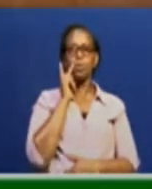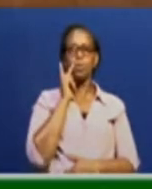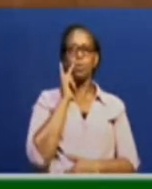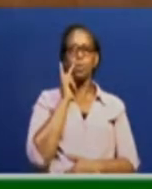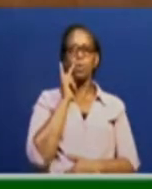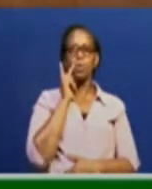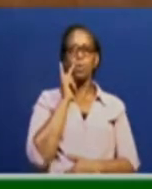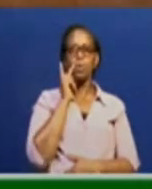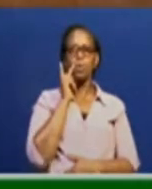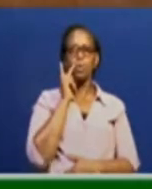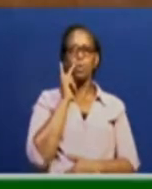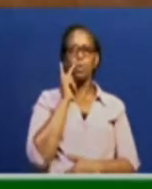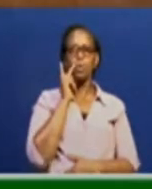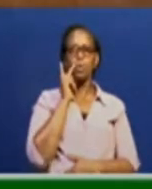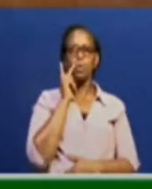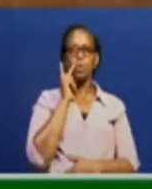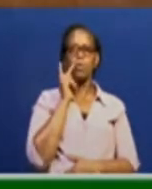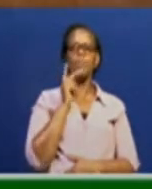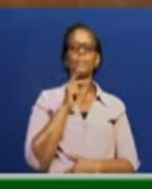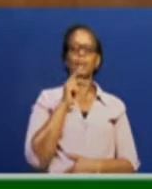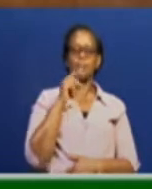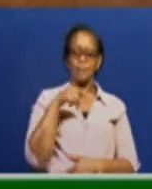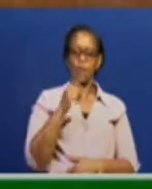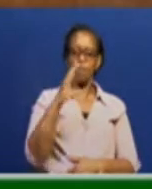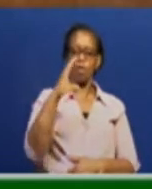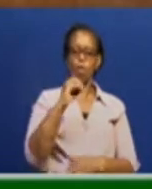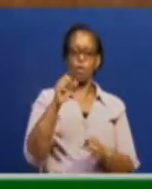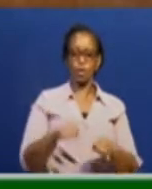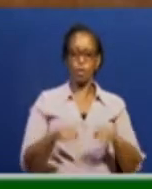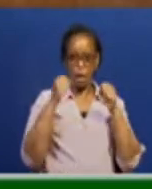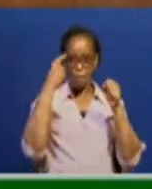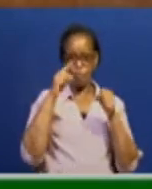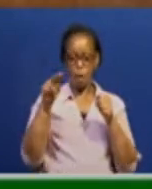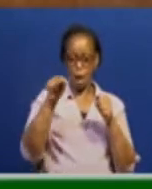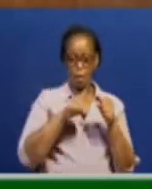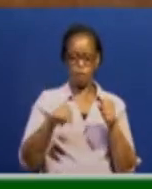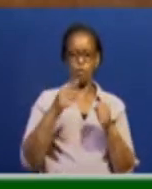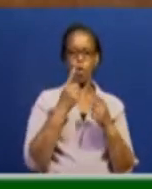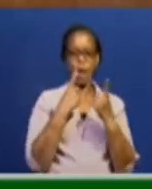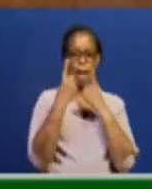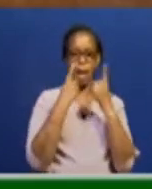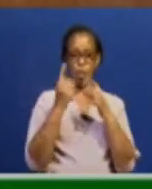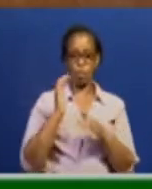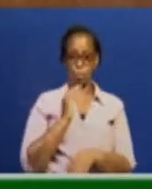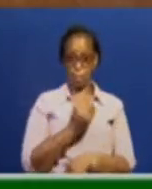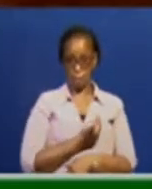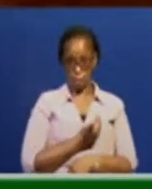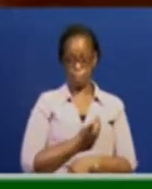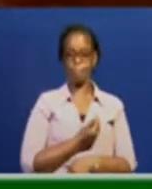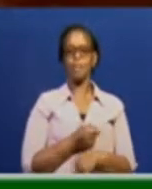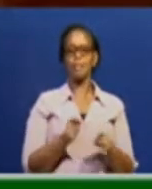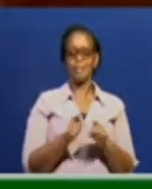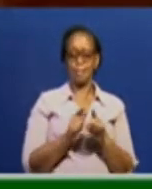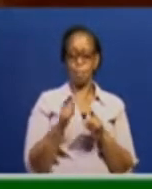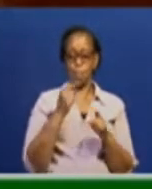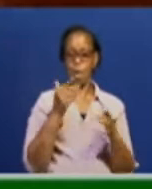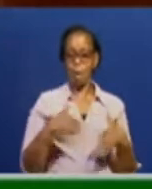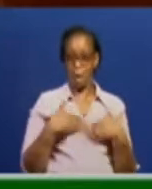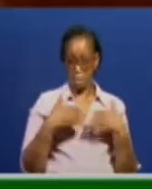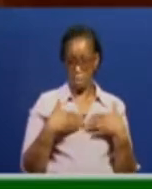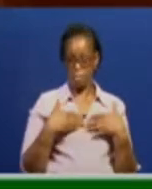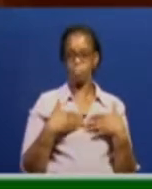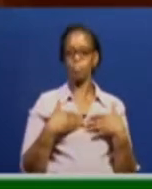also the co-chair of the National Dialogue Committee. We are also honored to have in our